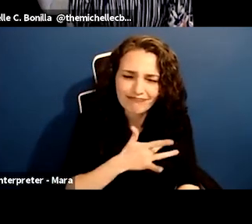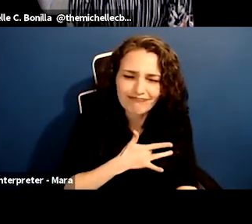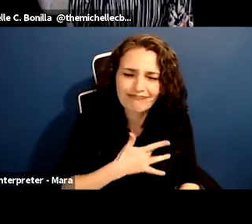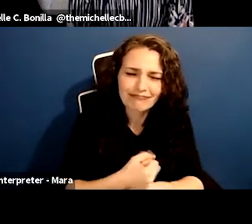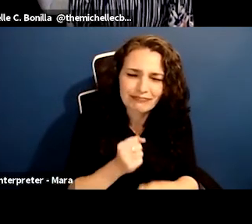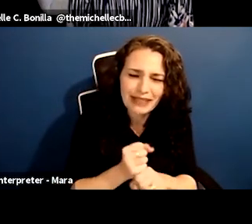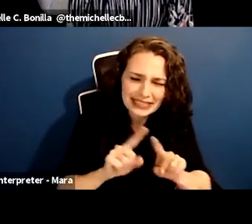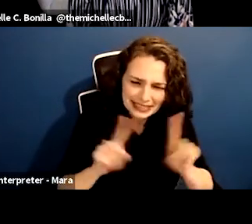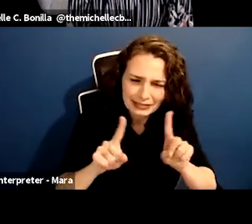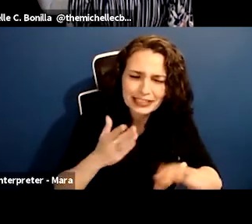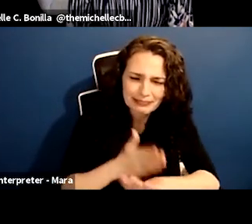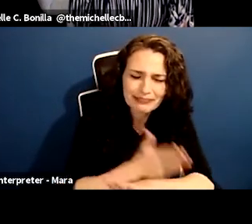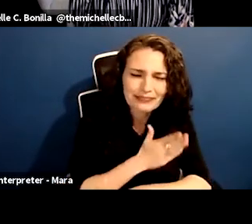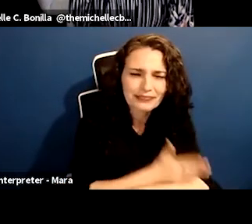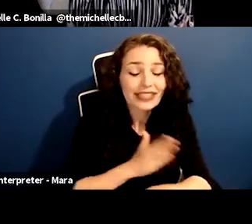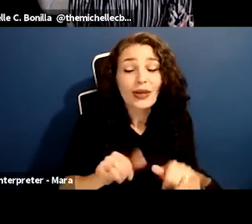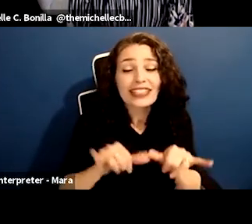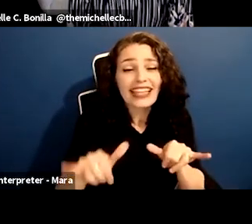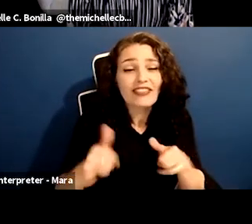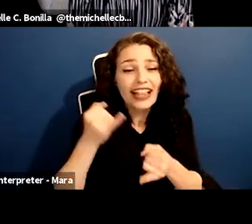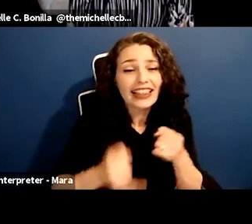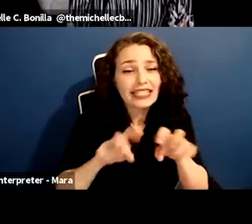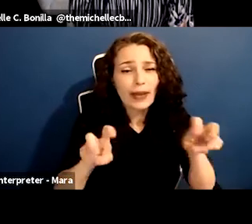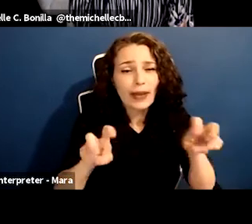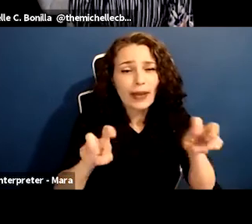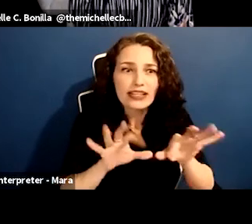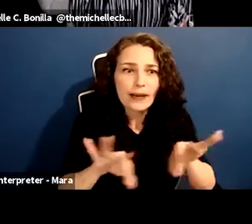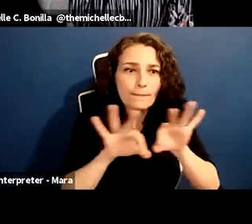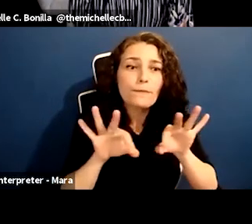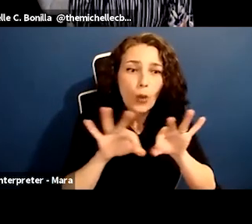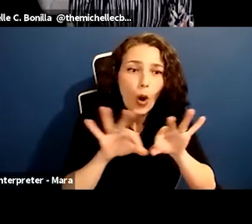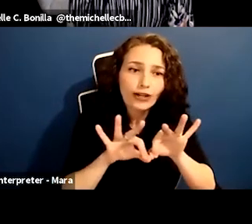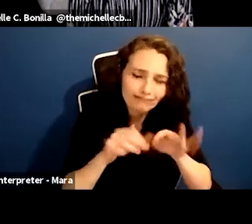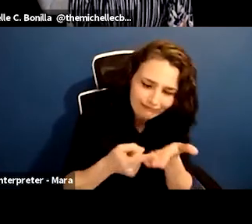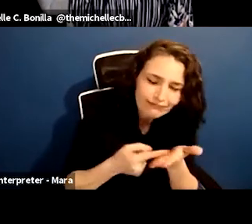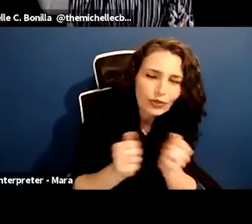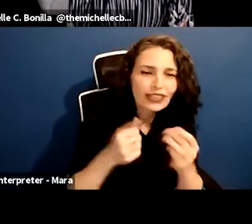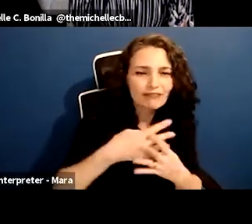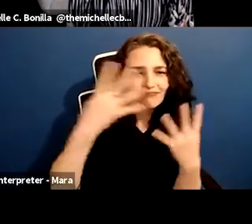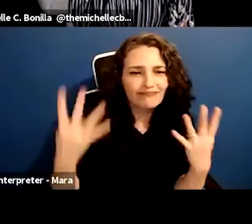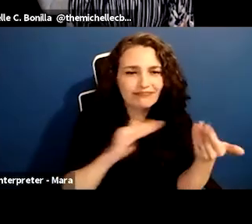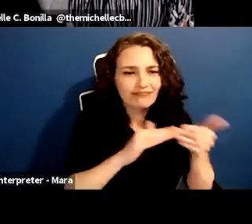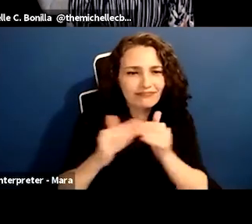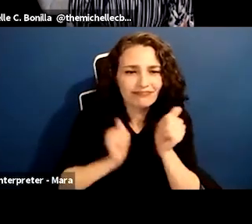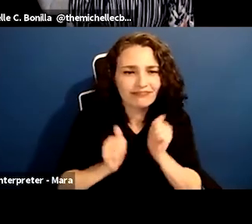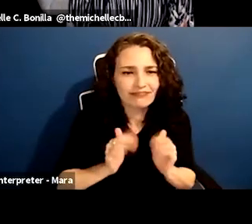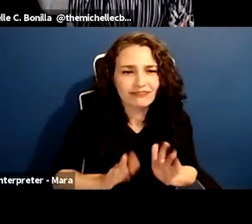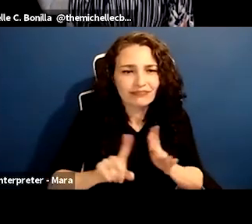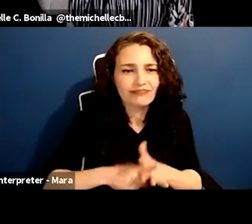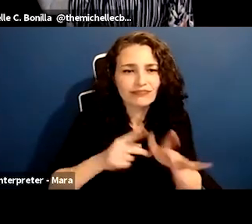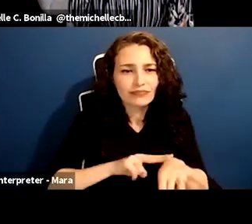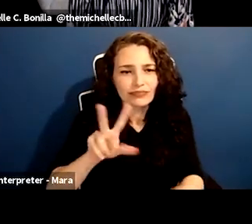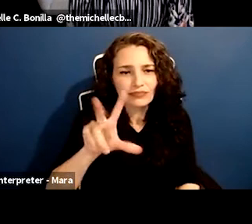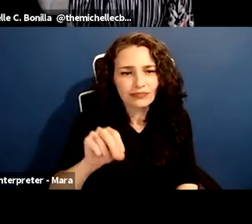Please stay with us for our last panel, an extremely important discussion with the LGBTQ community of performers, which will start at 2:30